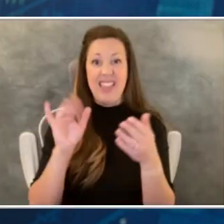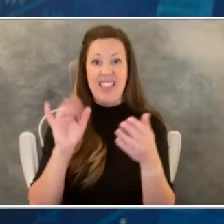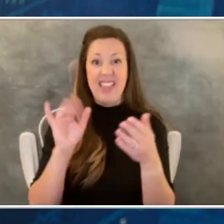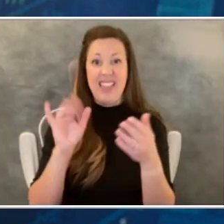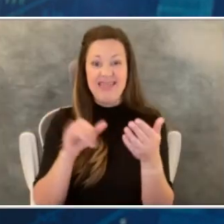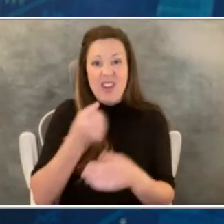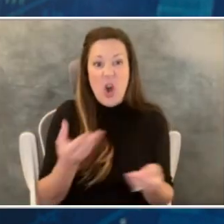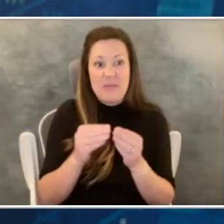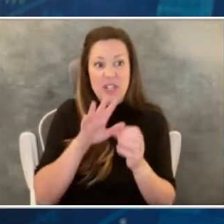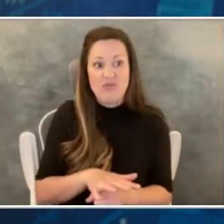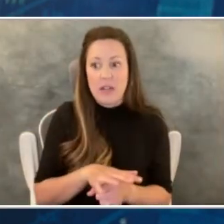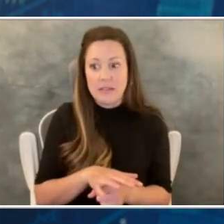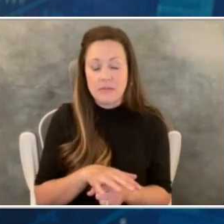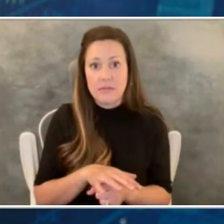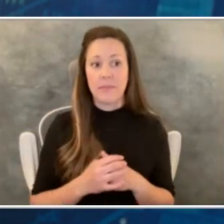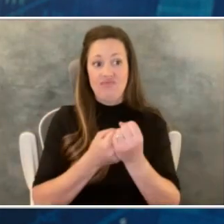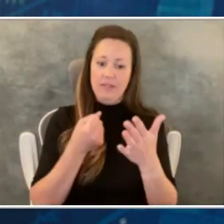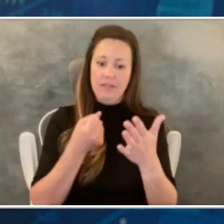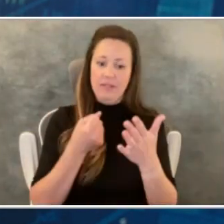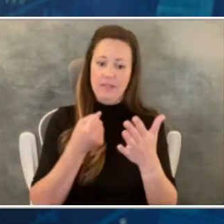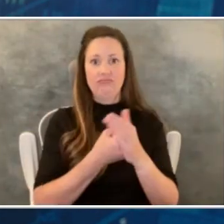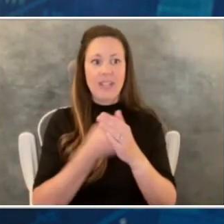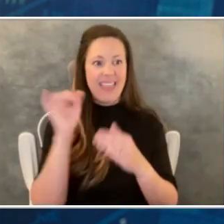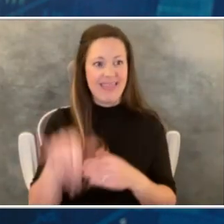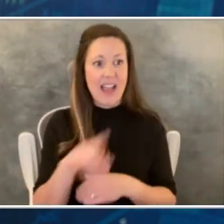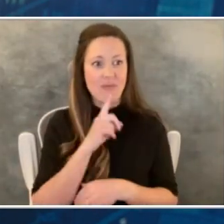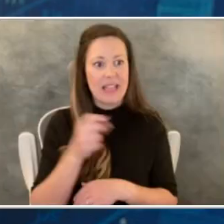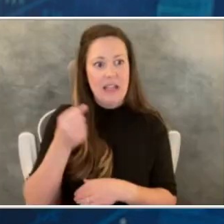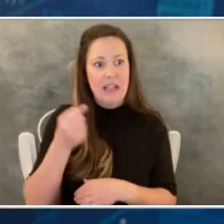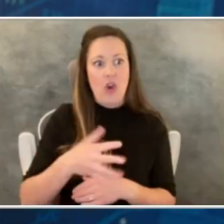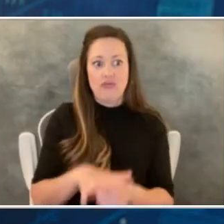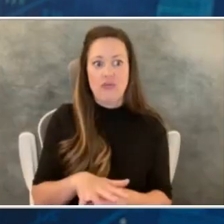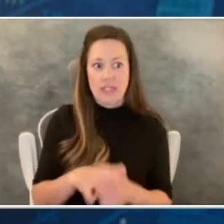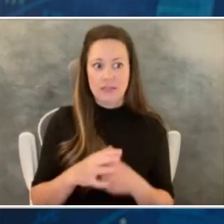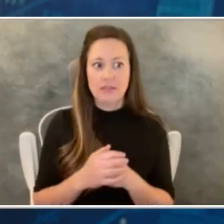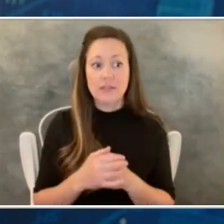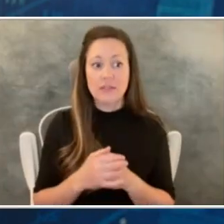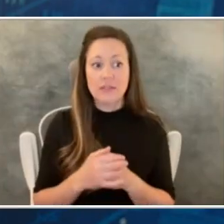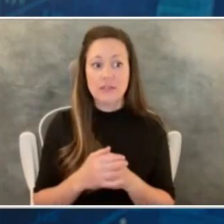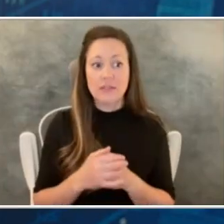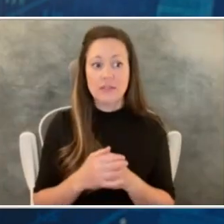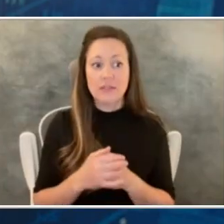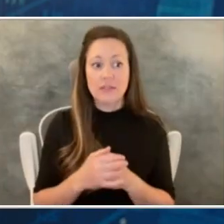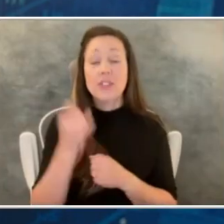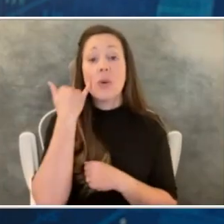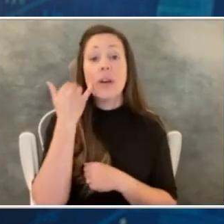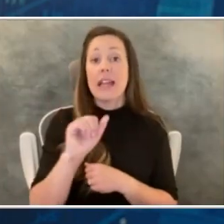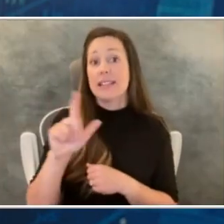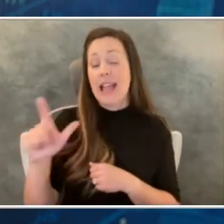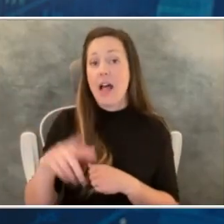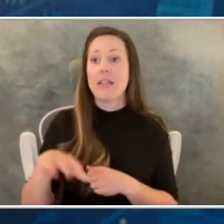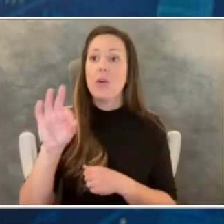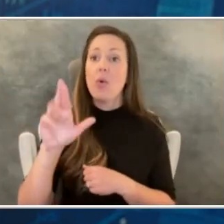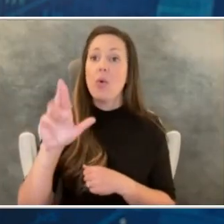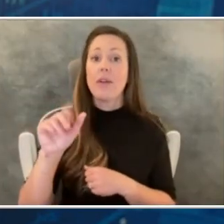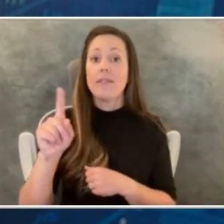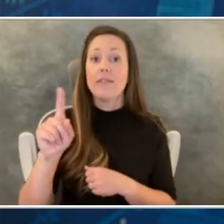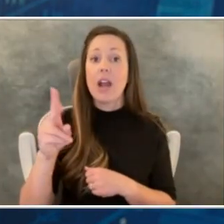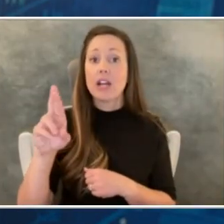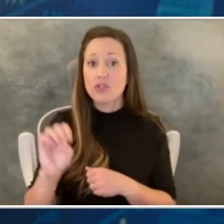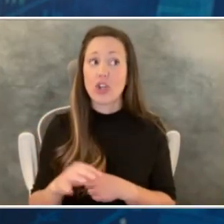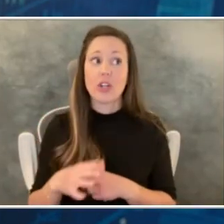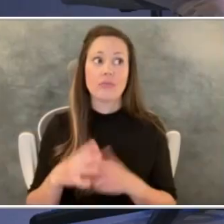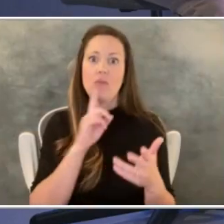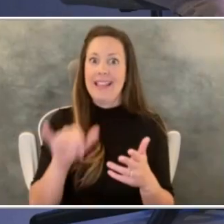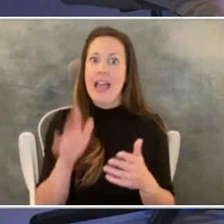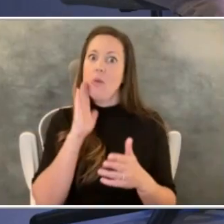the road. And then any injury such as an ACL tear or a fracture in the joint, those all tend to increase risk of arthritis down the road.